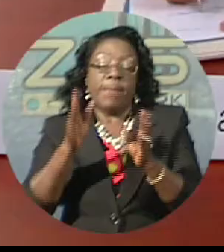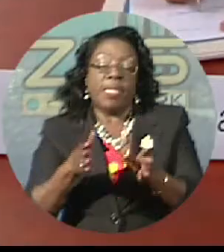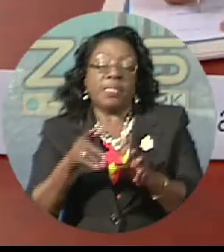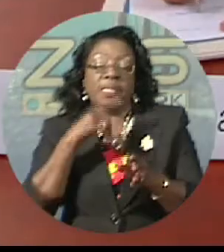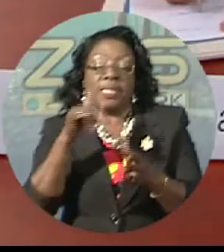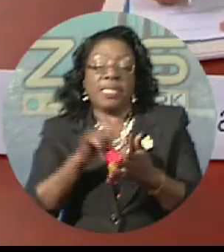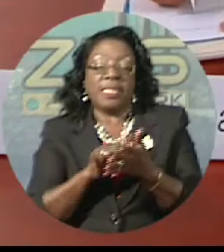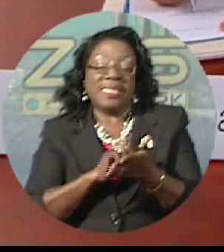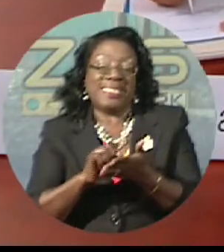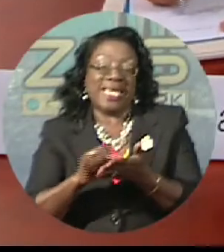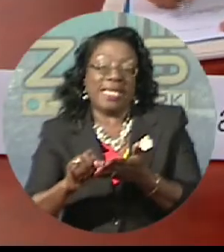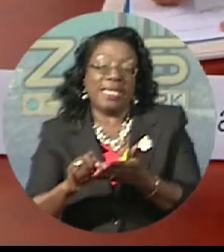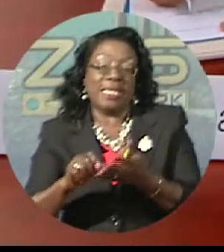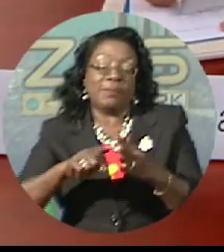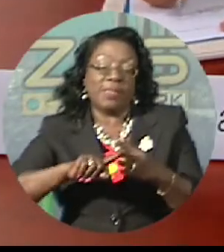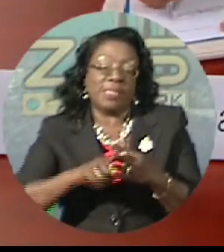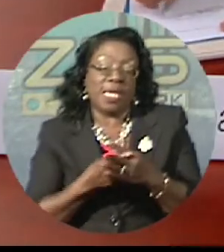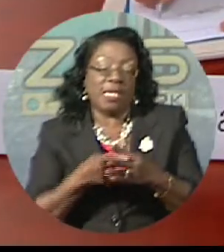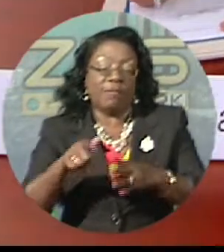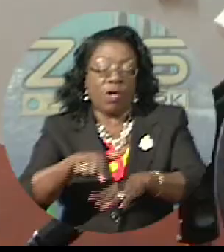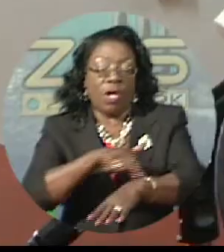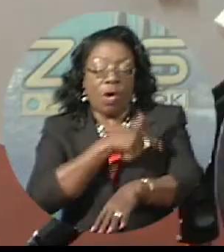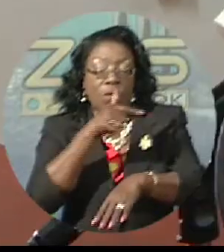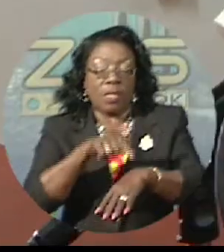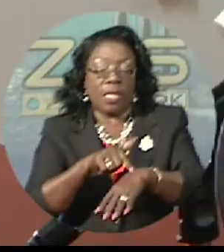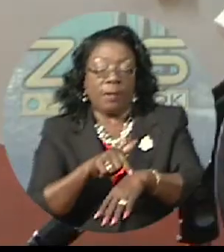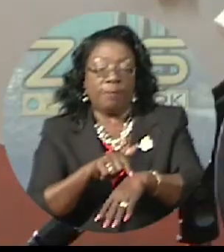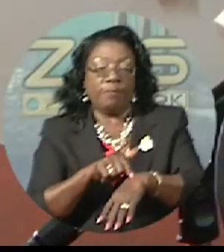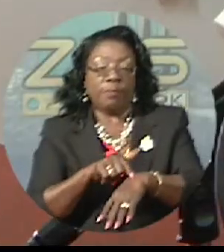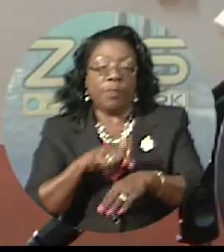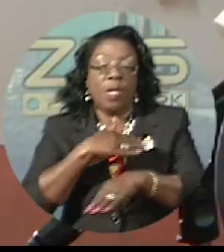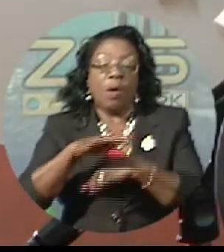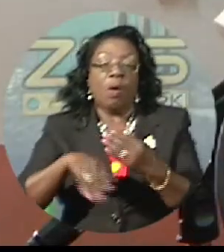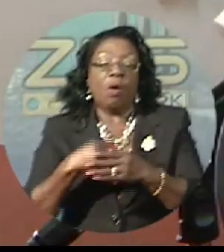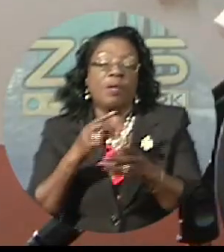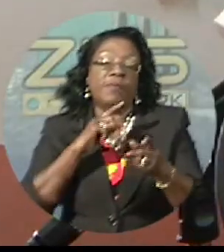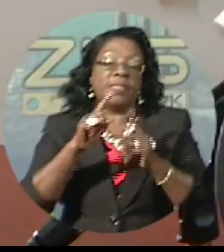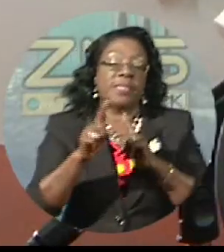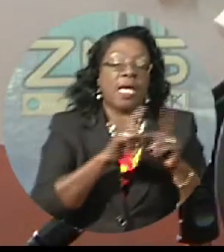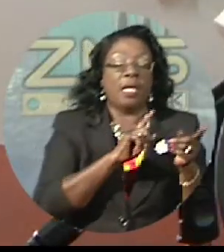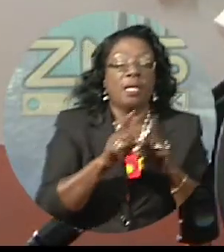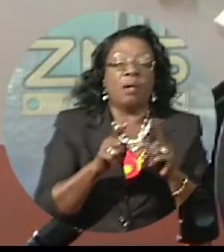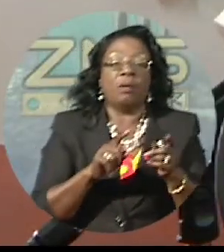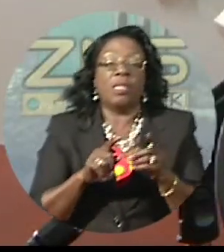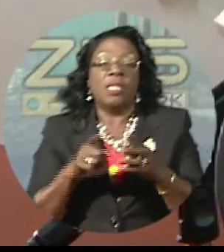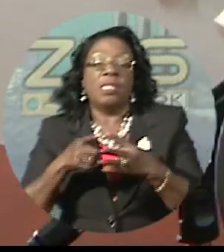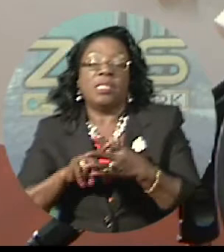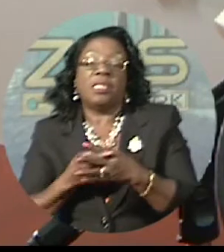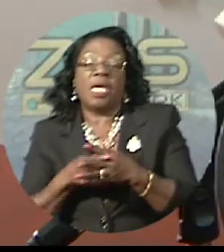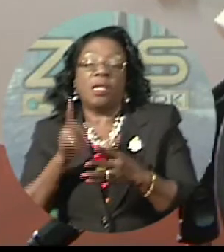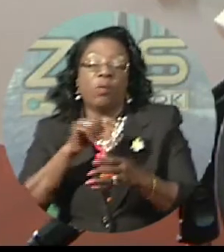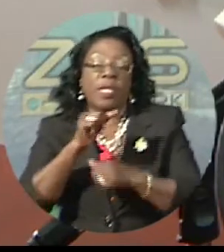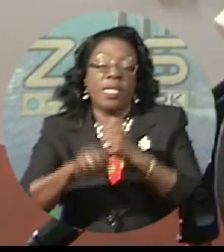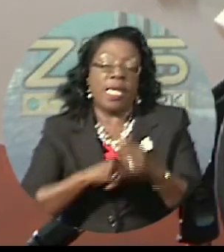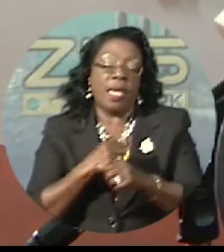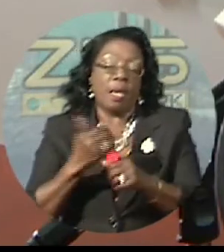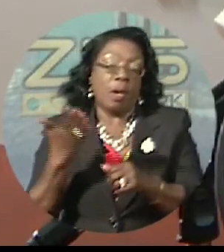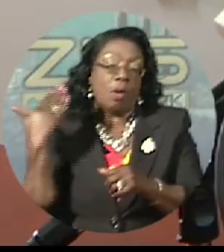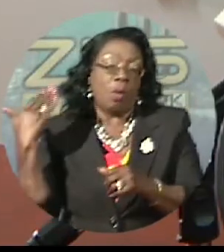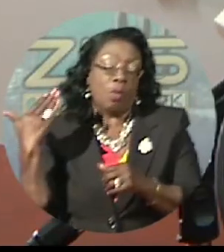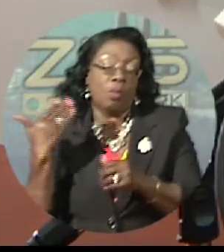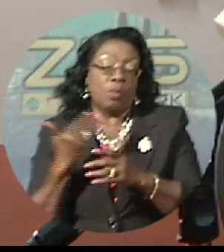signings have been in the making for a long time. A lot of this dialogue began in Turkey a year ago. And then after the fact,